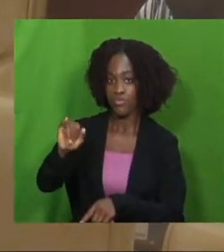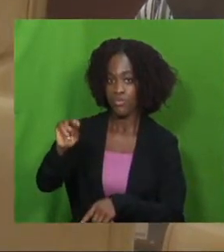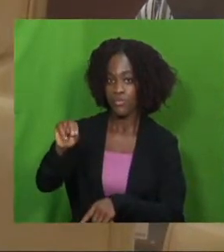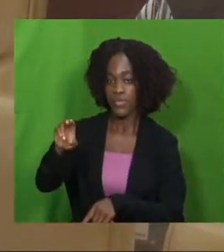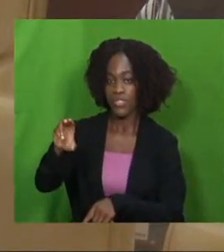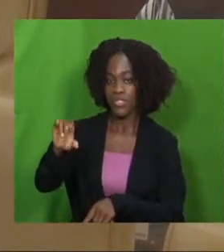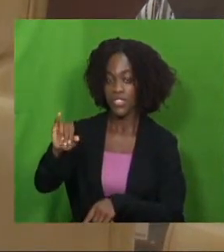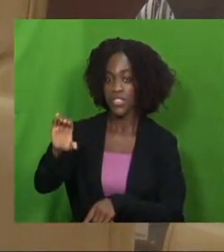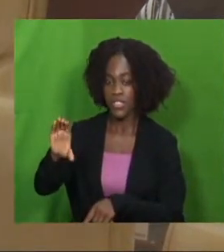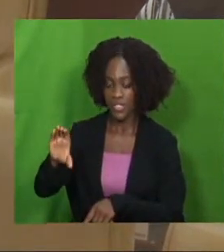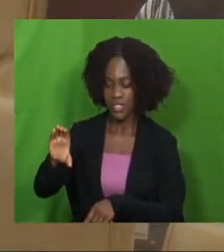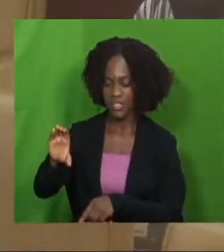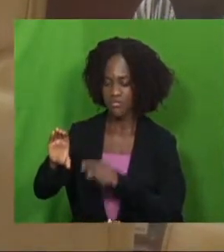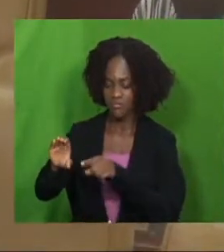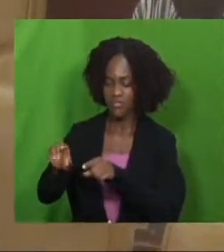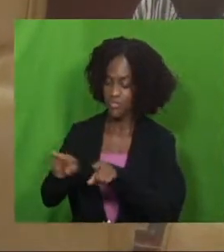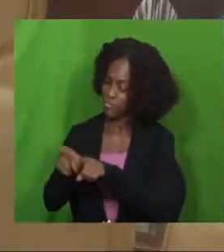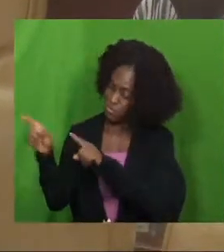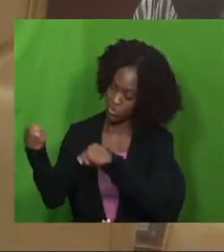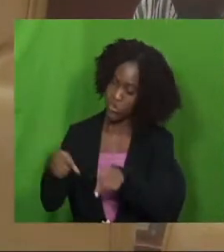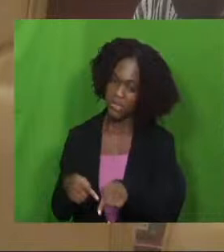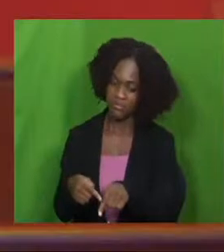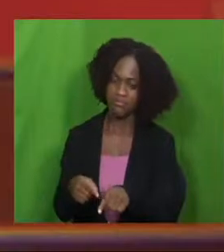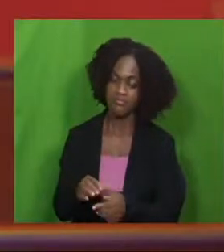therefore, if the table office can capture that. Thank you very much.